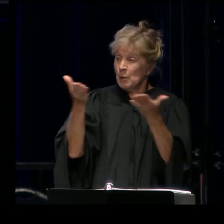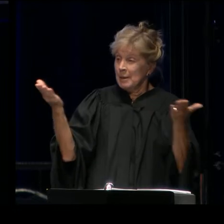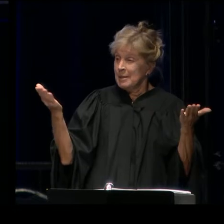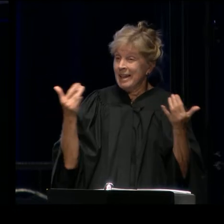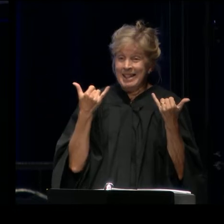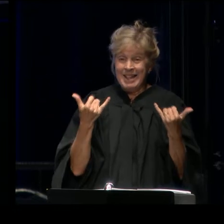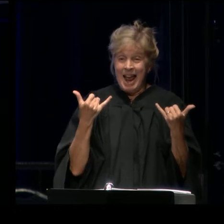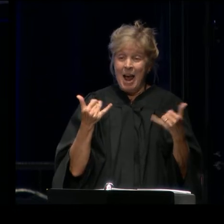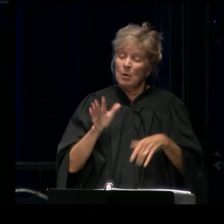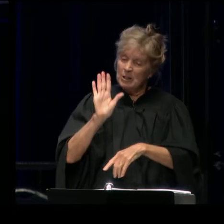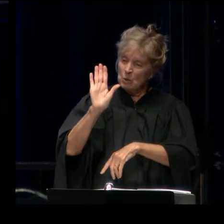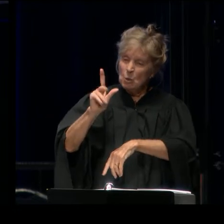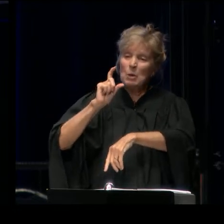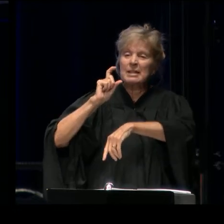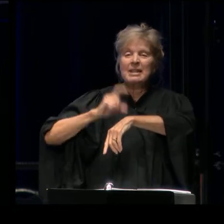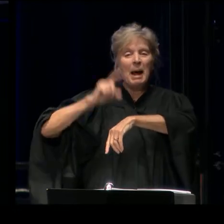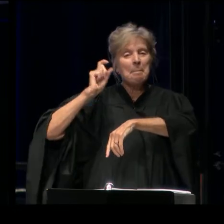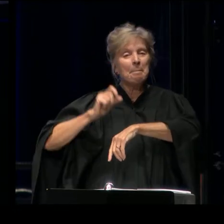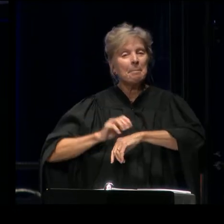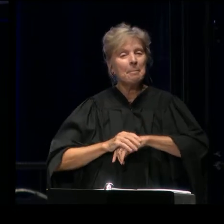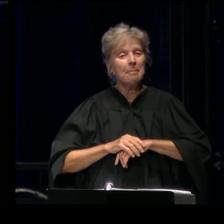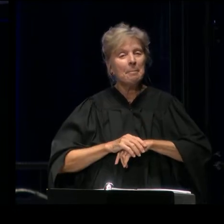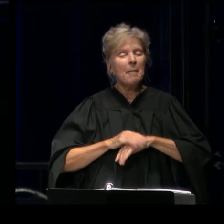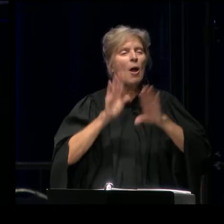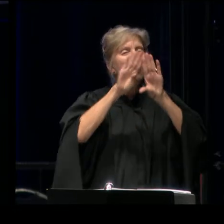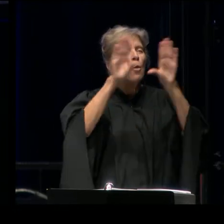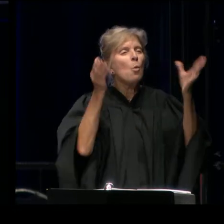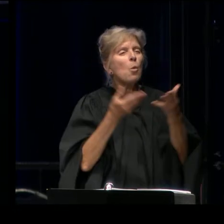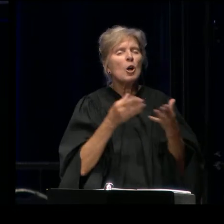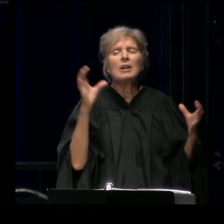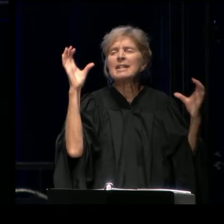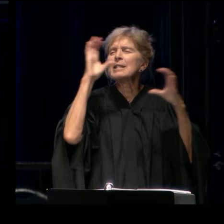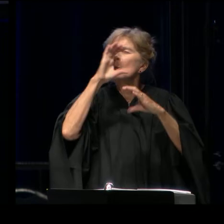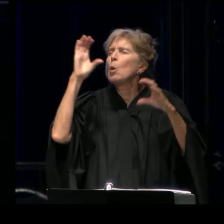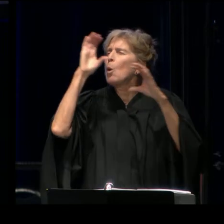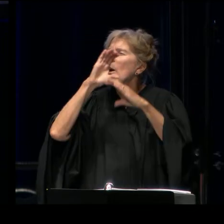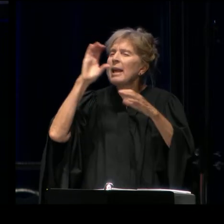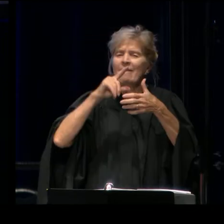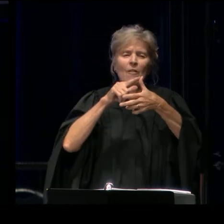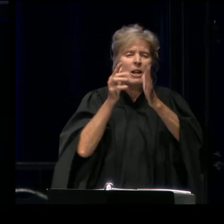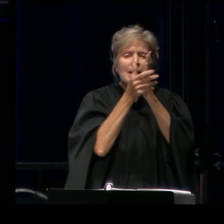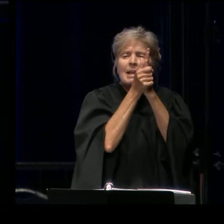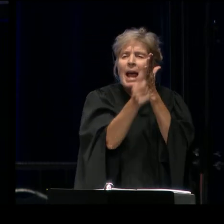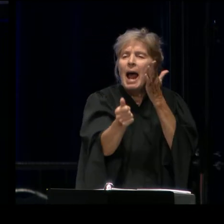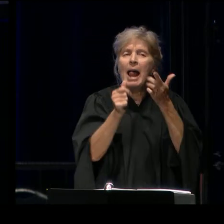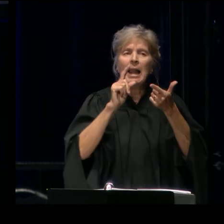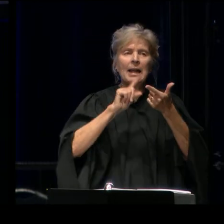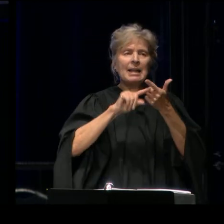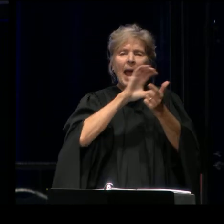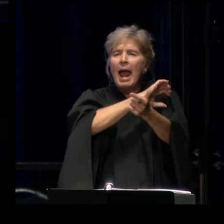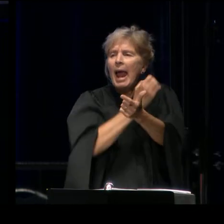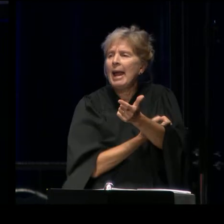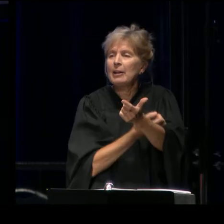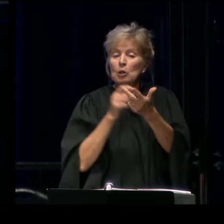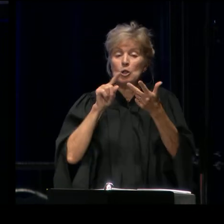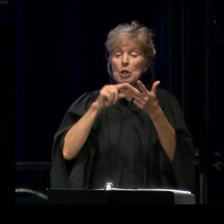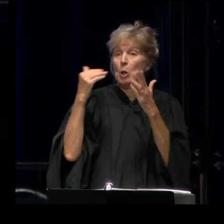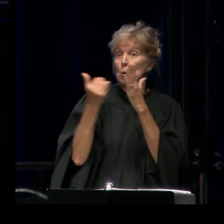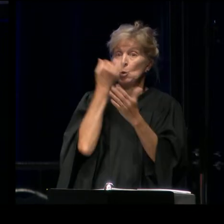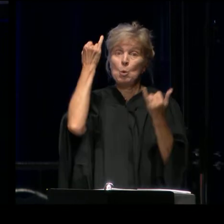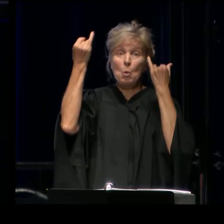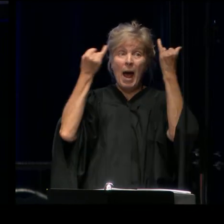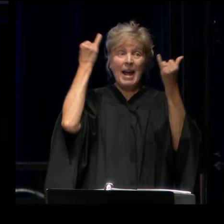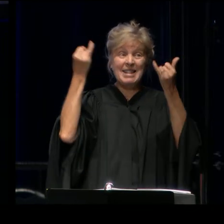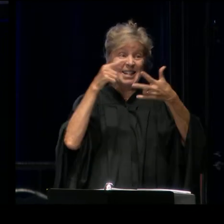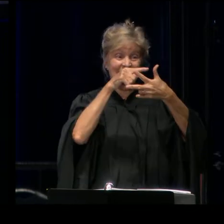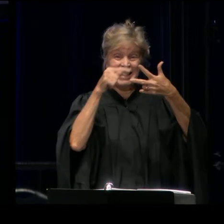your time. You have what the world is looking for: talent, energy, and new